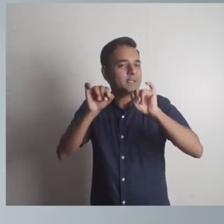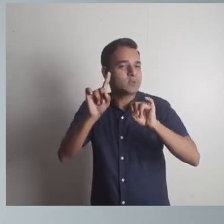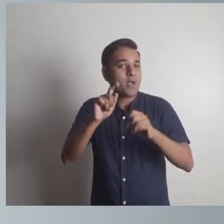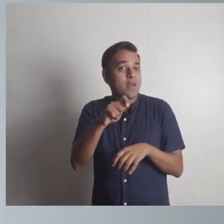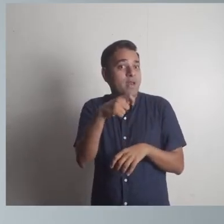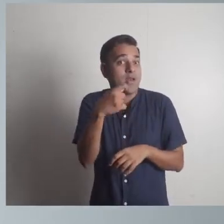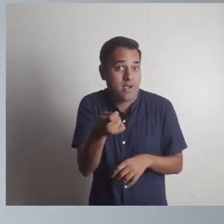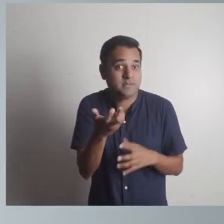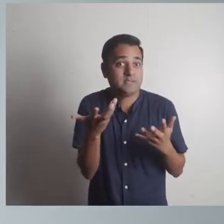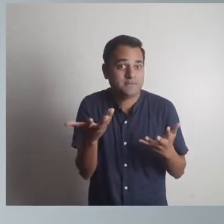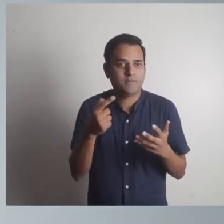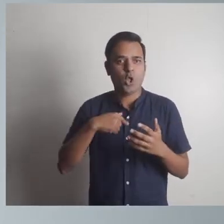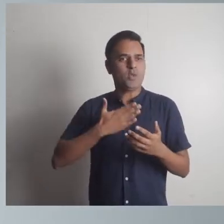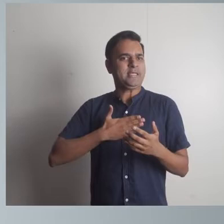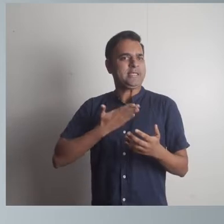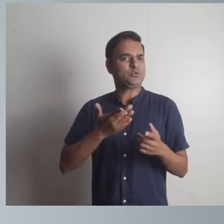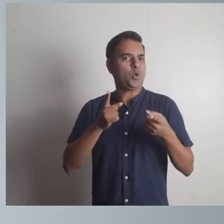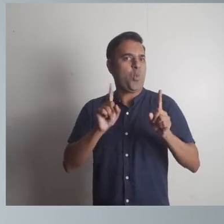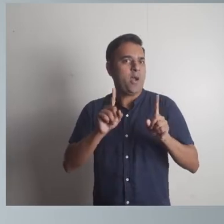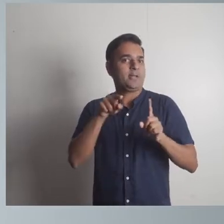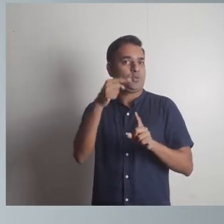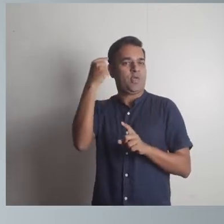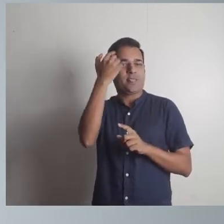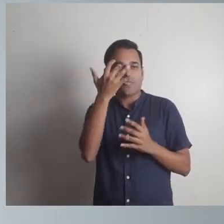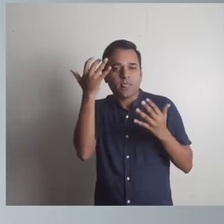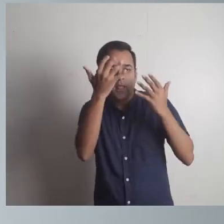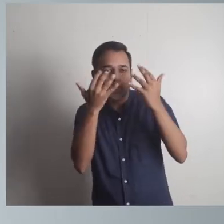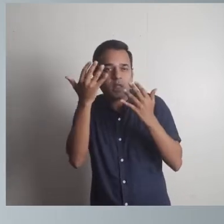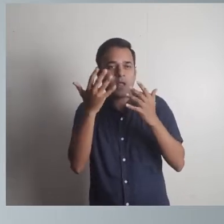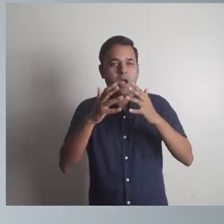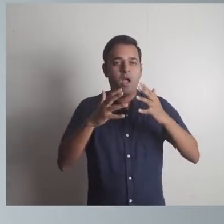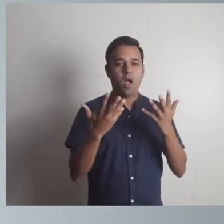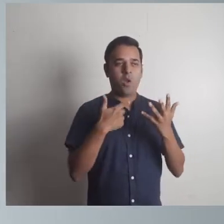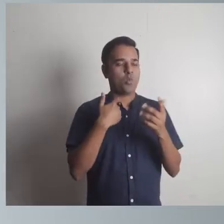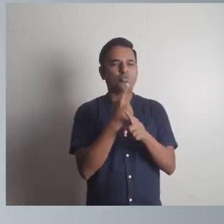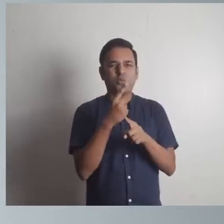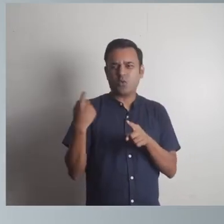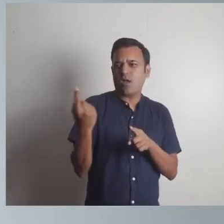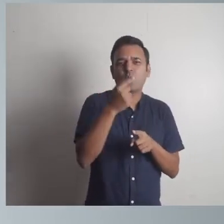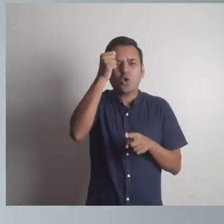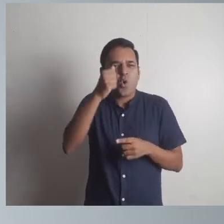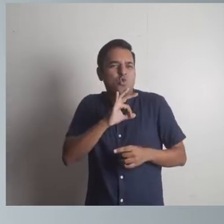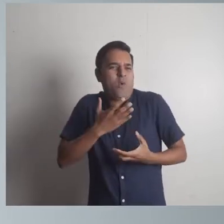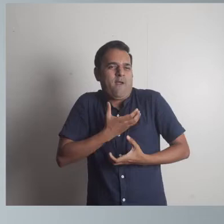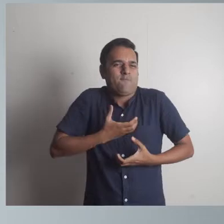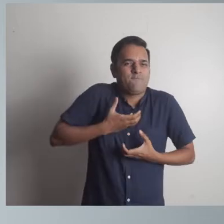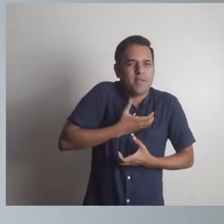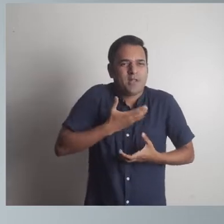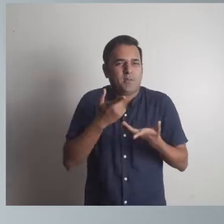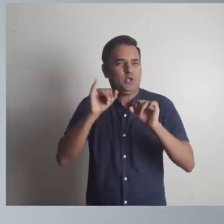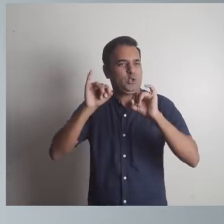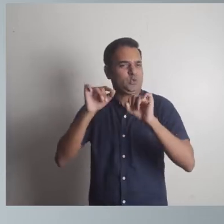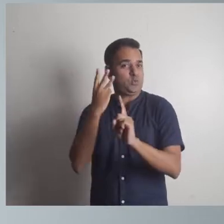it's okay? All right. I'm getting little signals in the background, so I'm trying to work out if there's something wrong with the sound. So